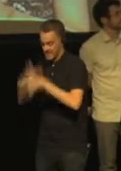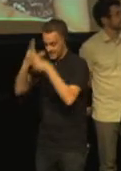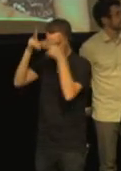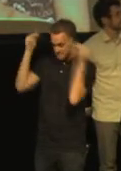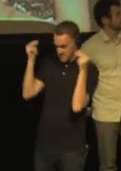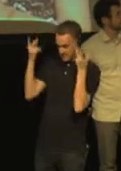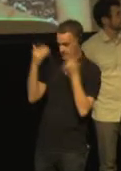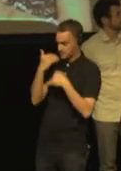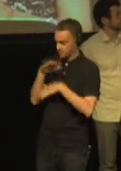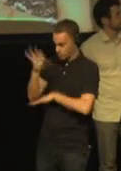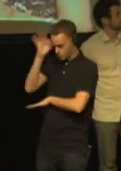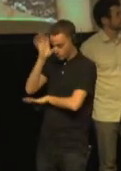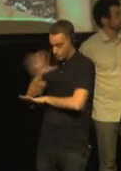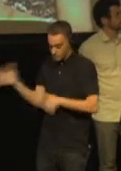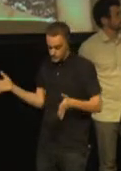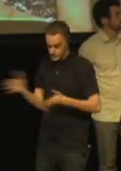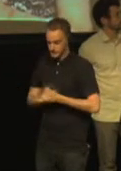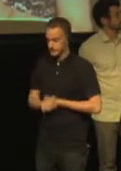primary condition.